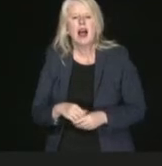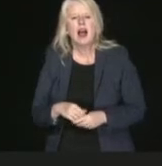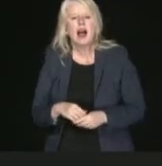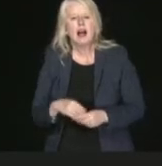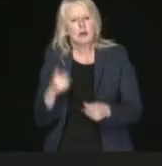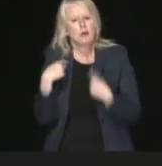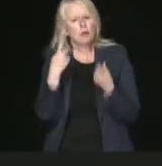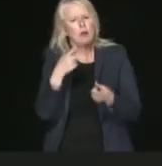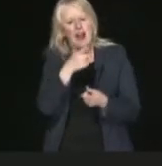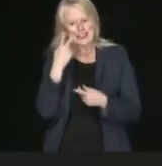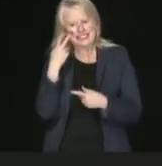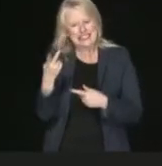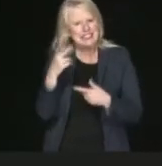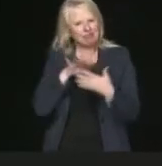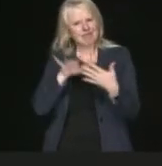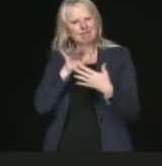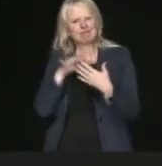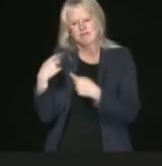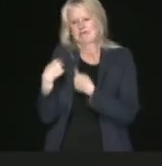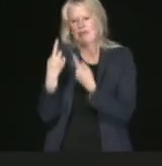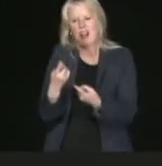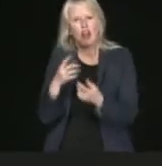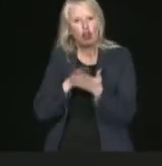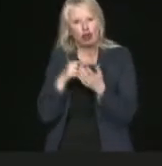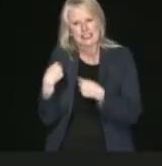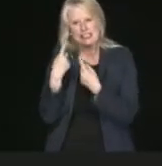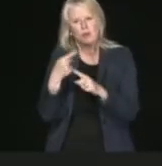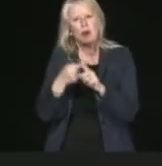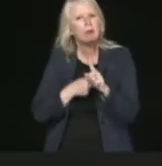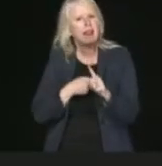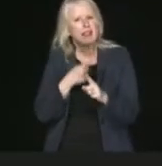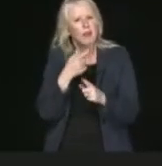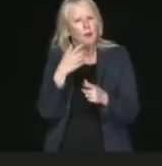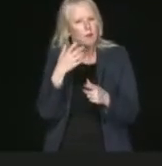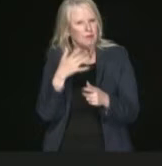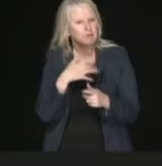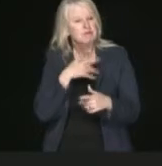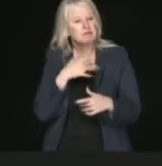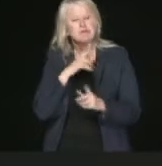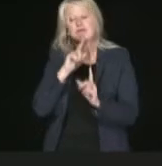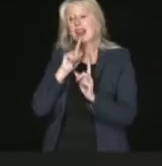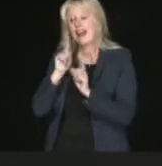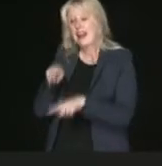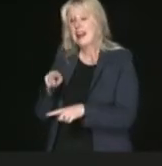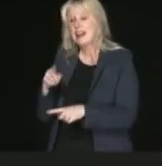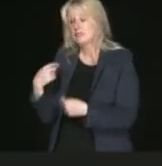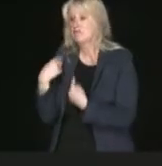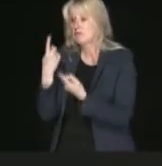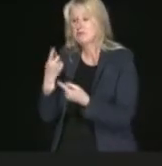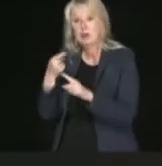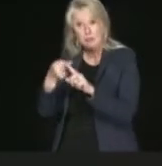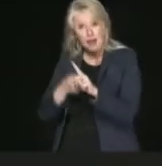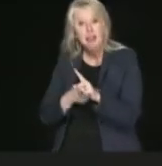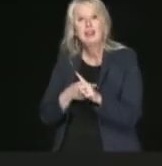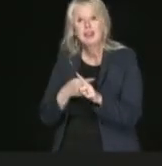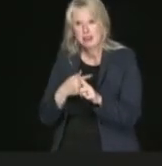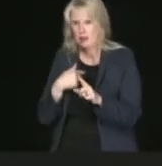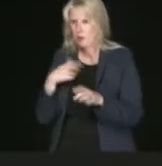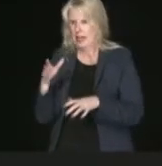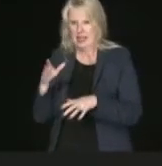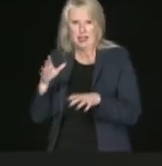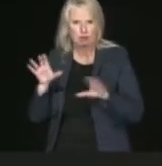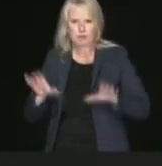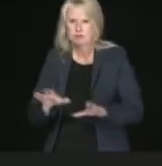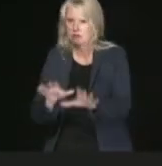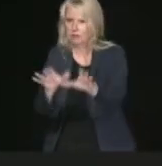whether you have already taken some lessons from the last month. Well, in recent months, what we wanted to do was move very,